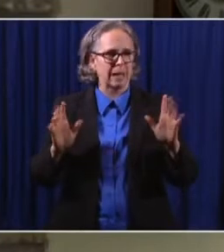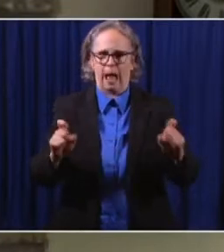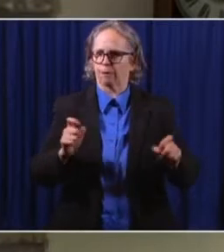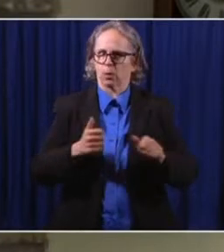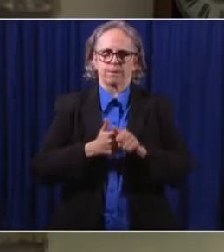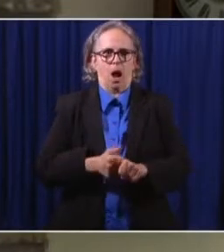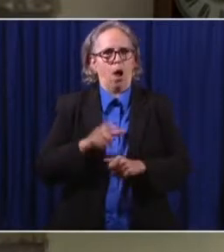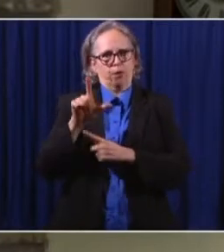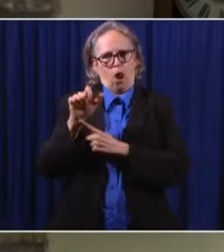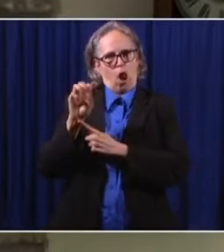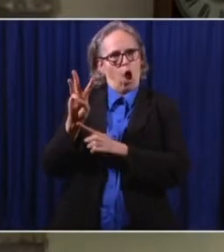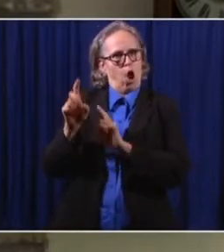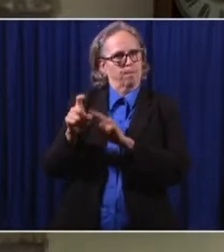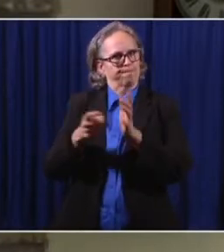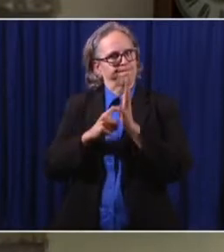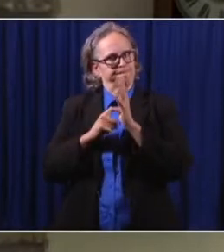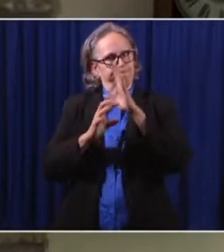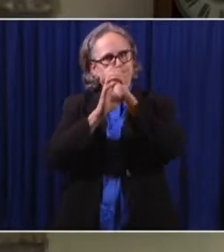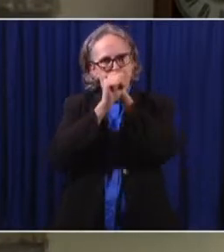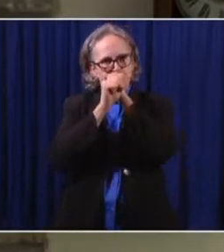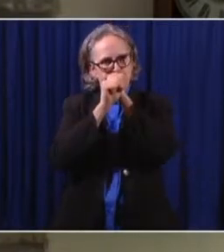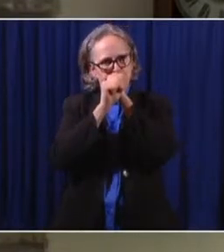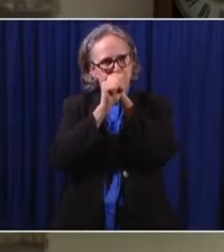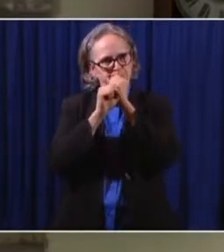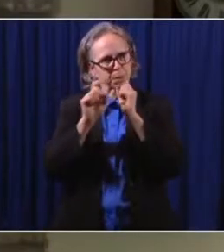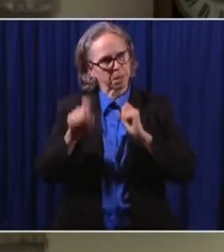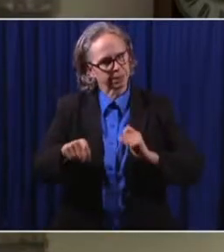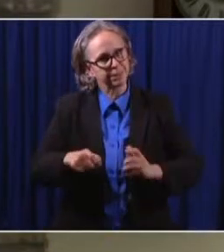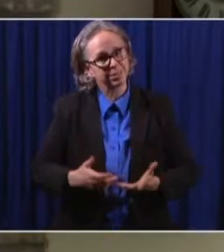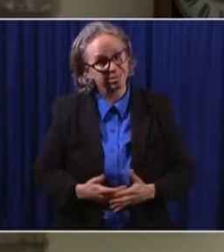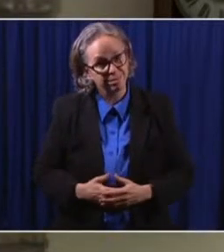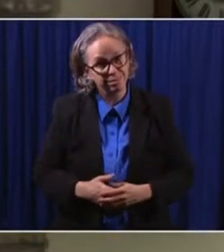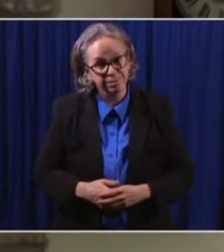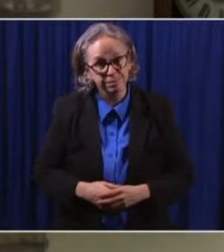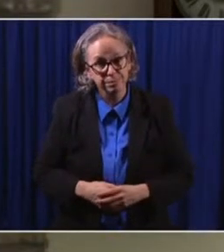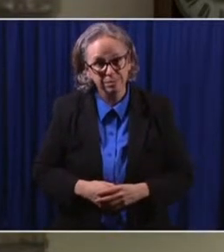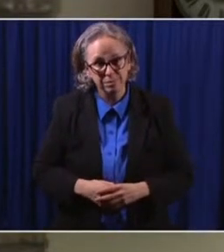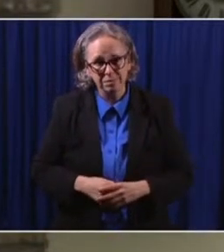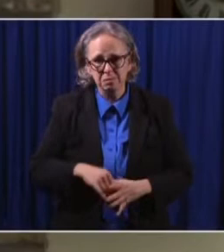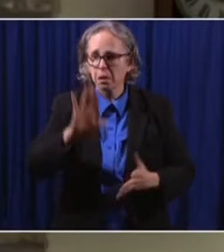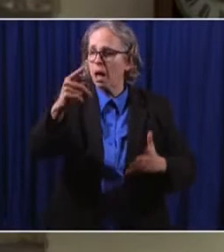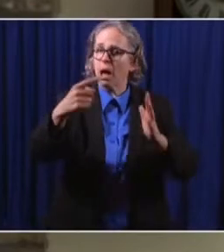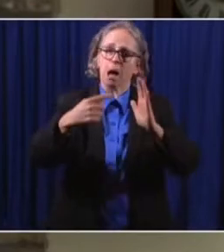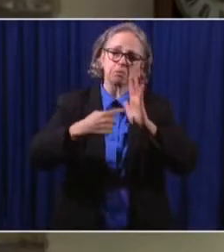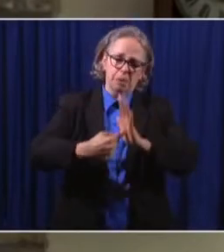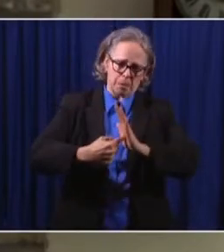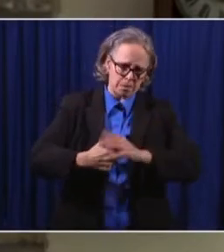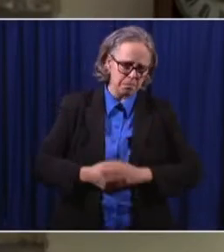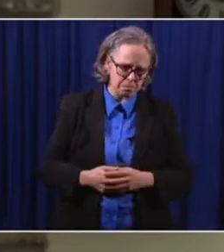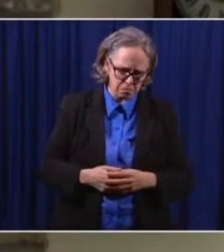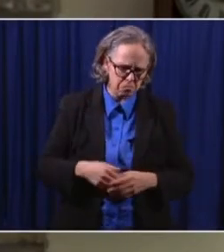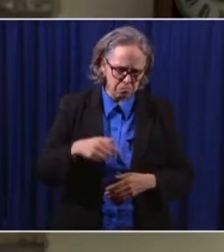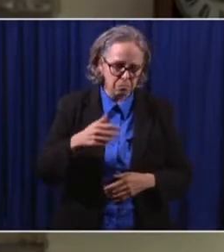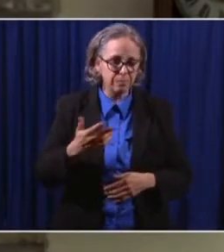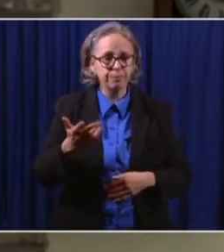So, in all likelihood, for example, the information,